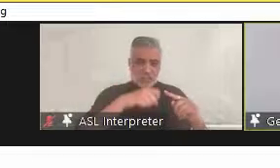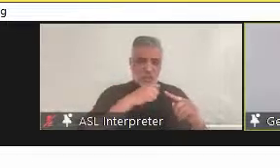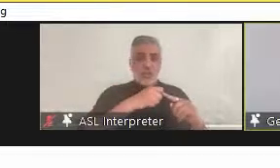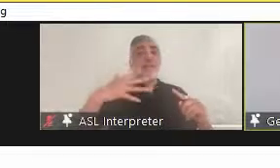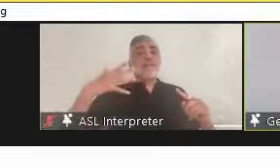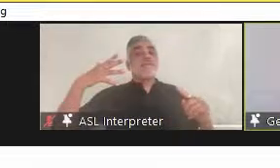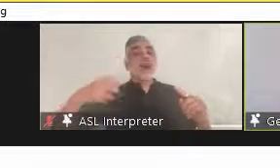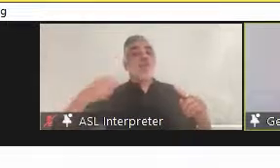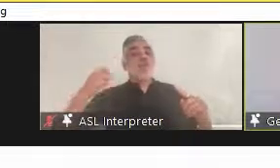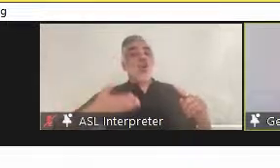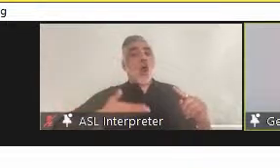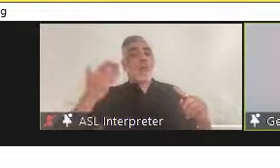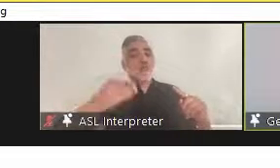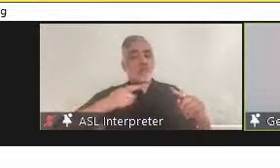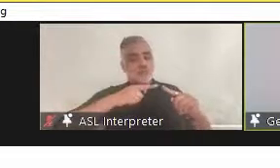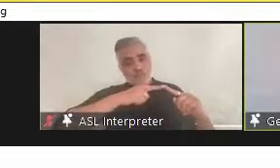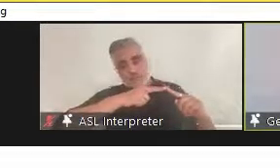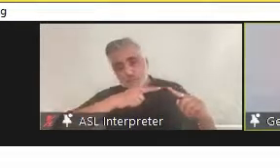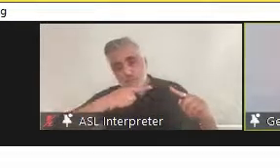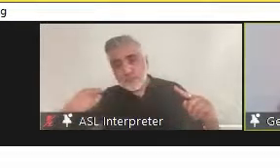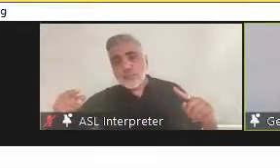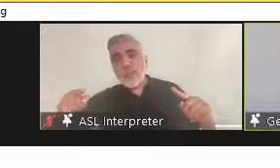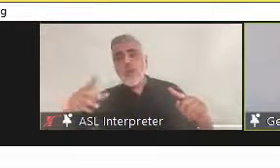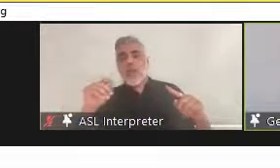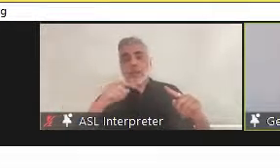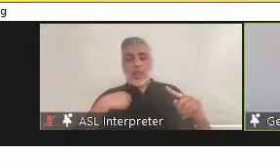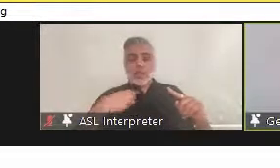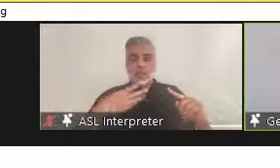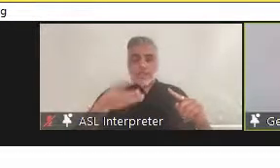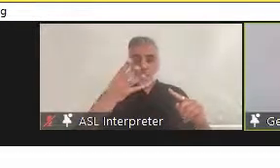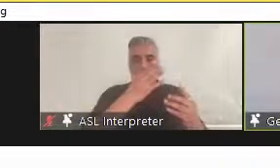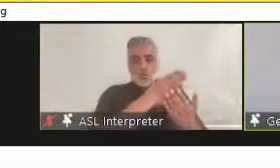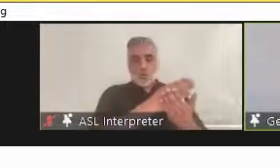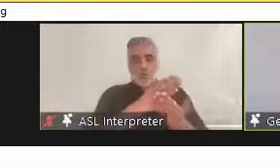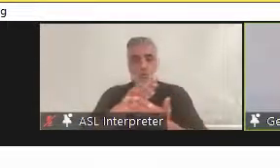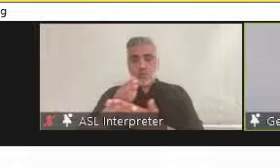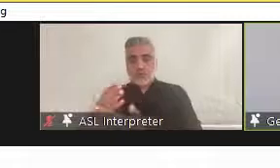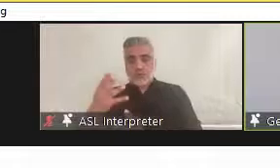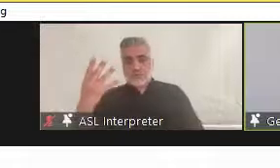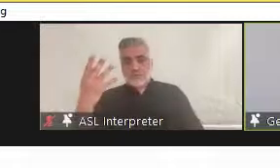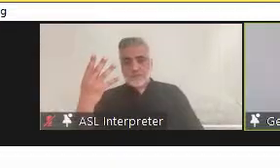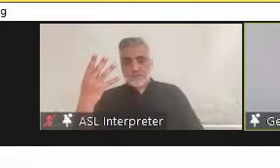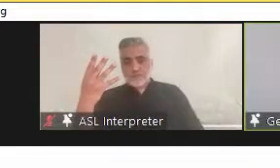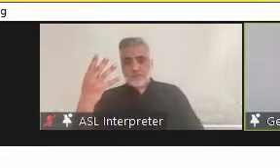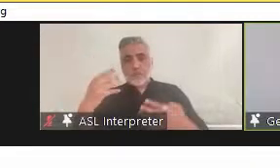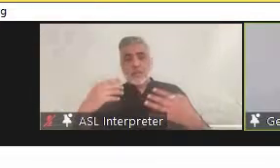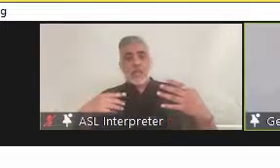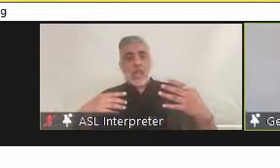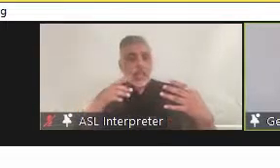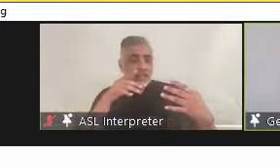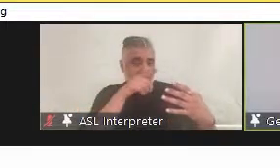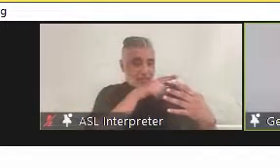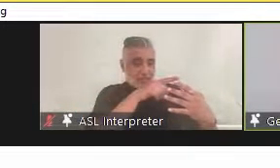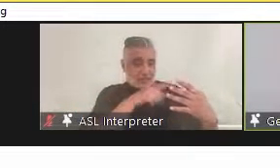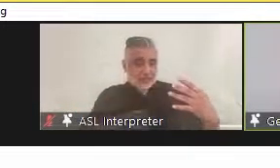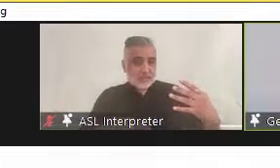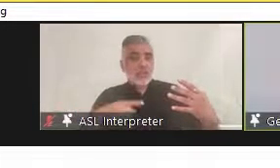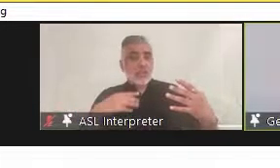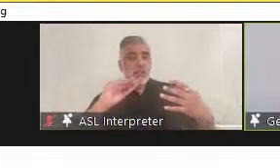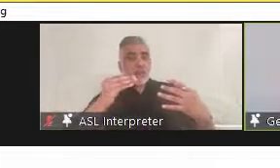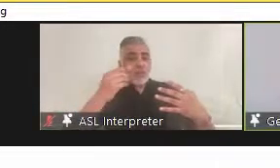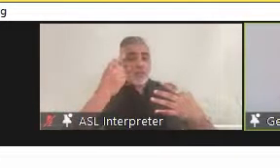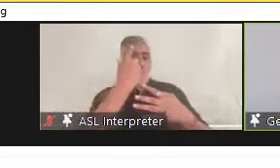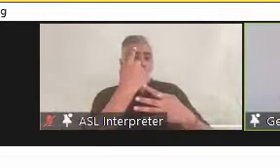operation, and it has 4 components. And among these 4 components, component 1